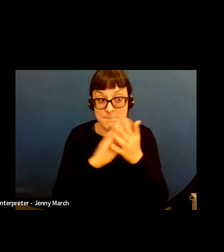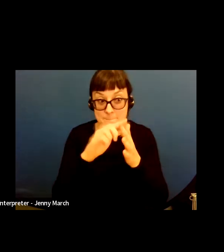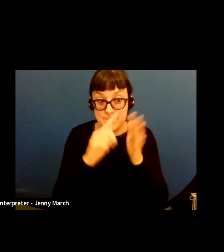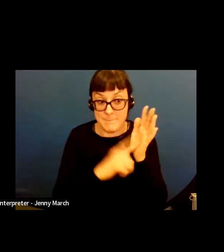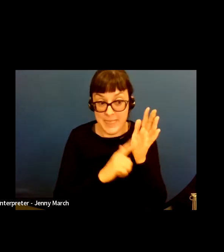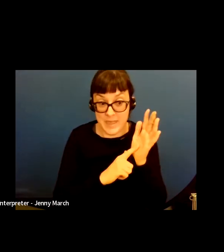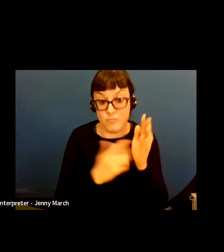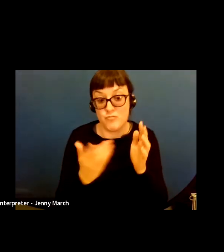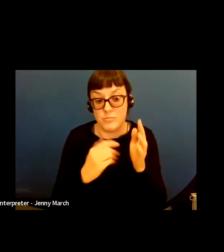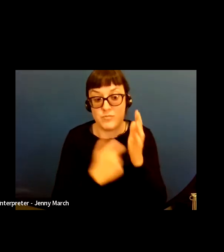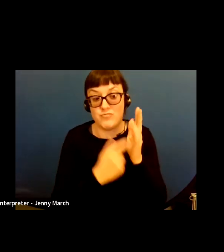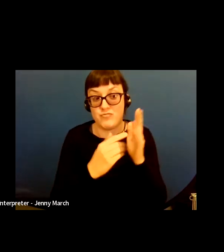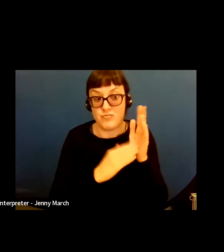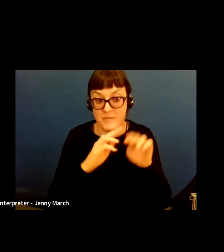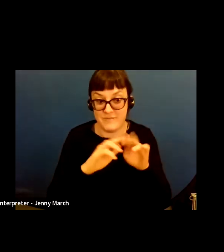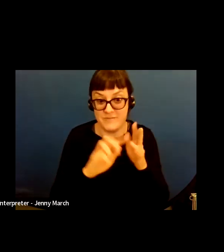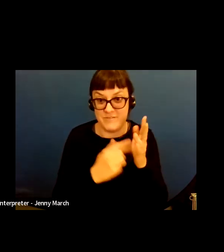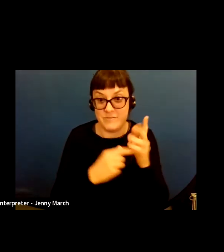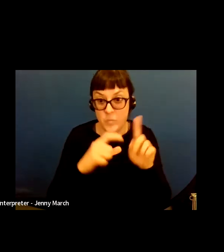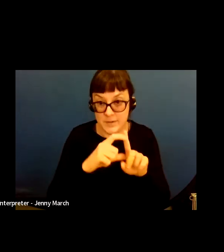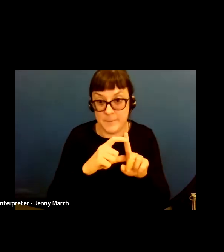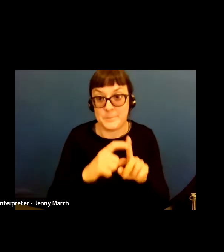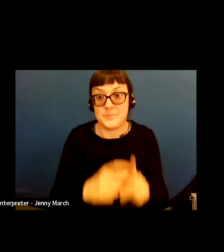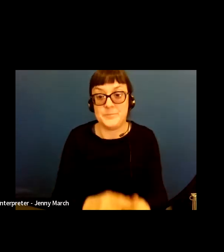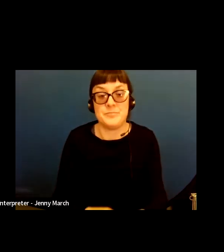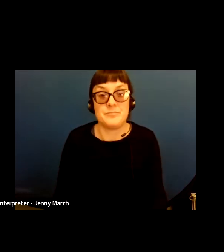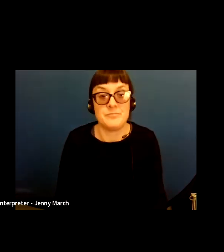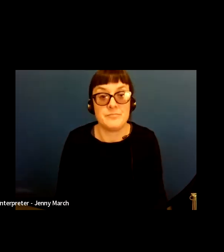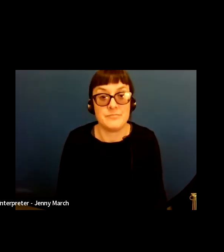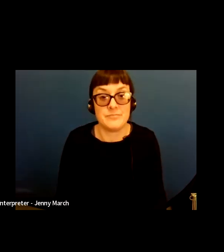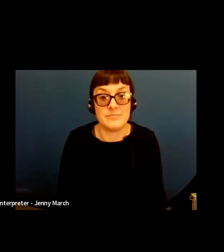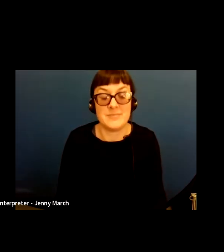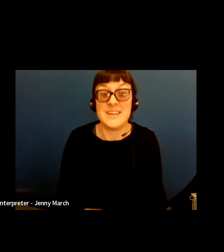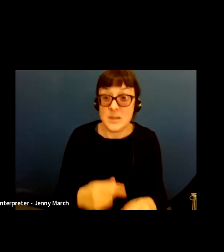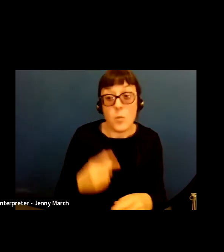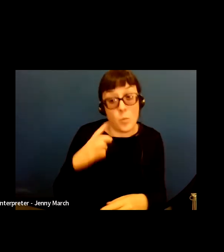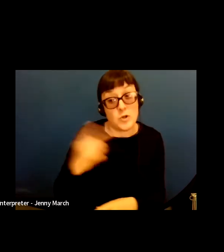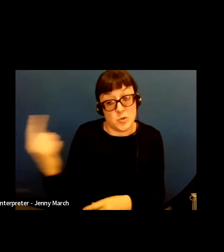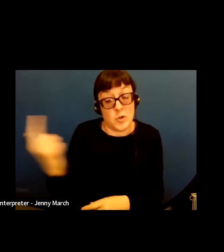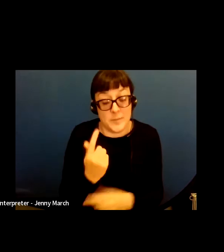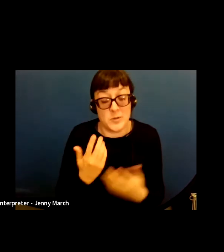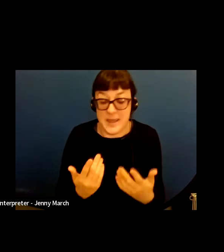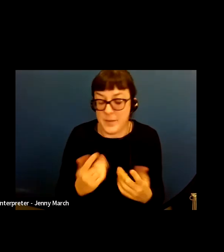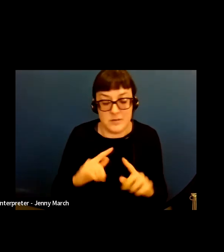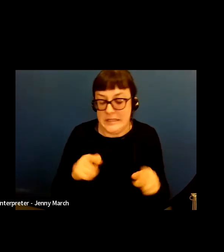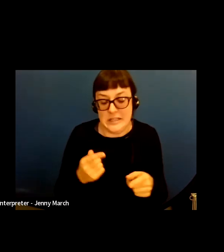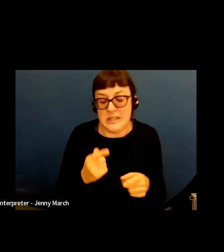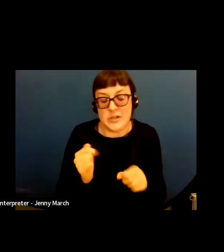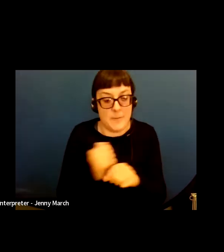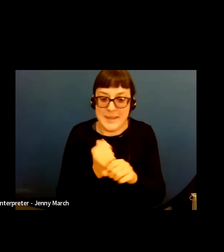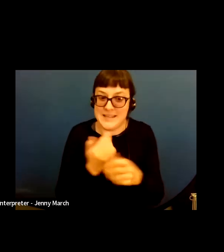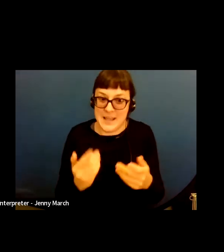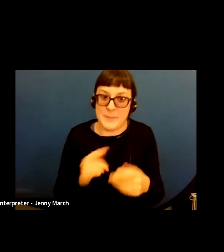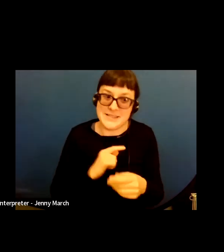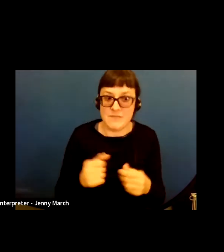who has, as I mentioned at the beginning of the talk, was planning on being here today, but unfortunately couldn't. He had to